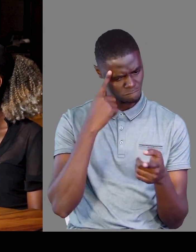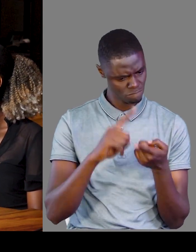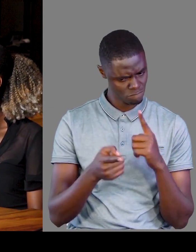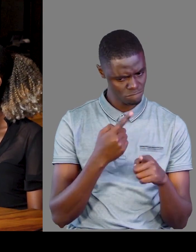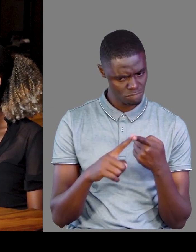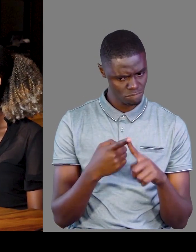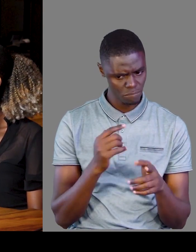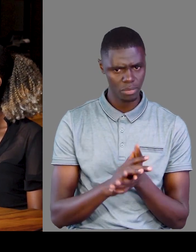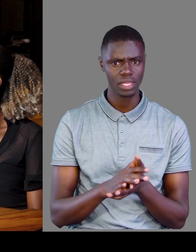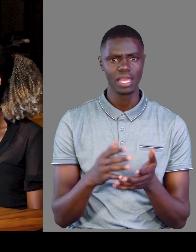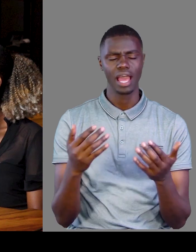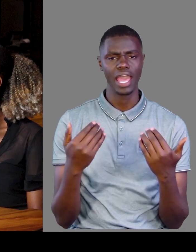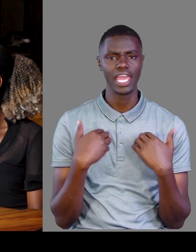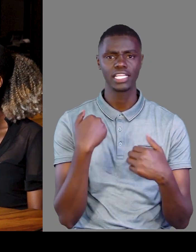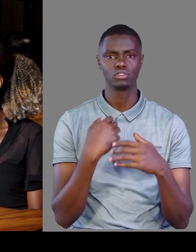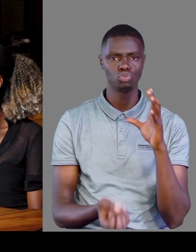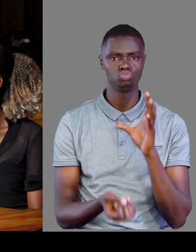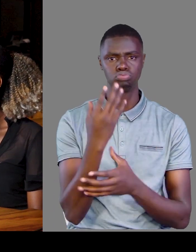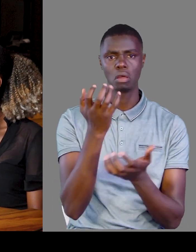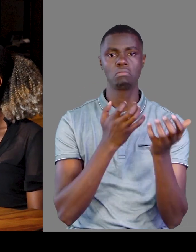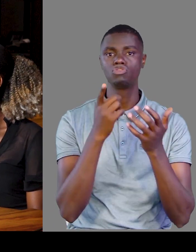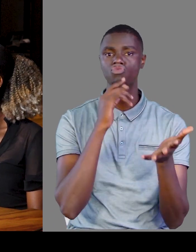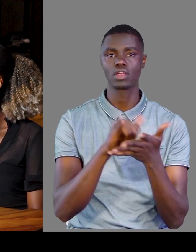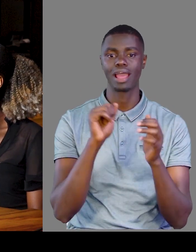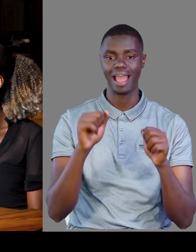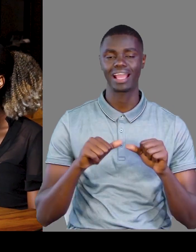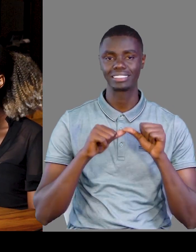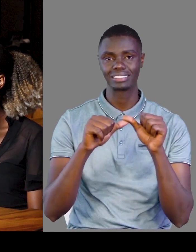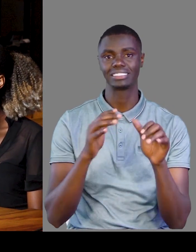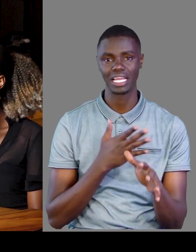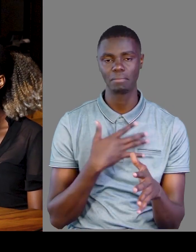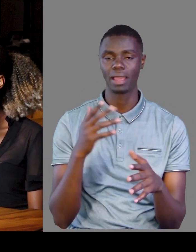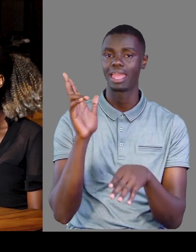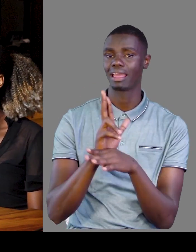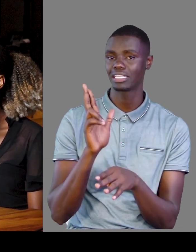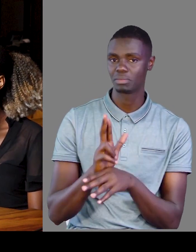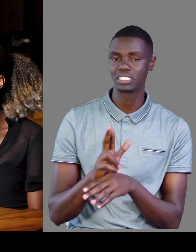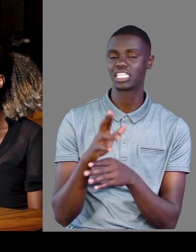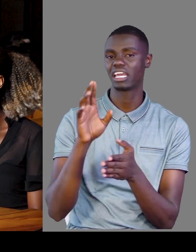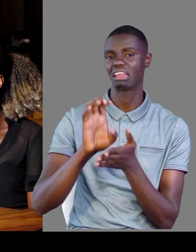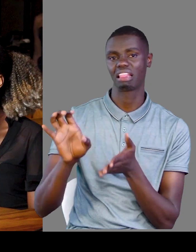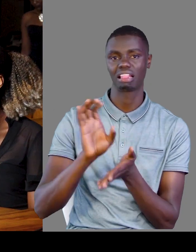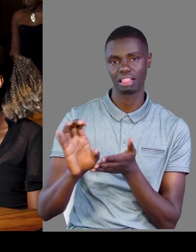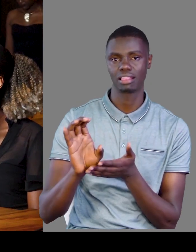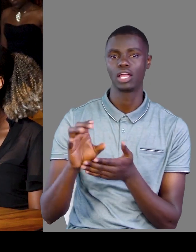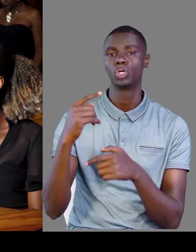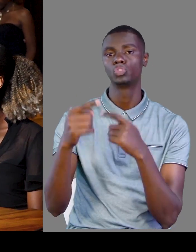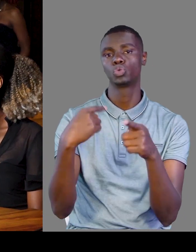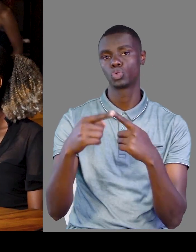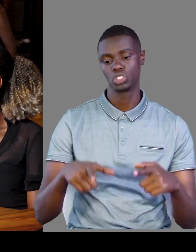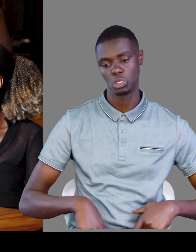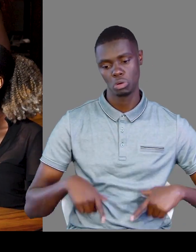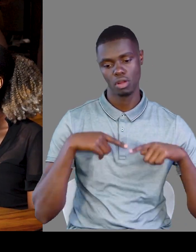with? I have to make businesses so that I can sustain my expenditures and life expenditures